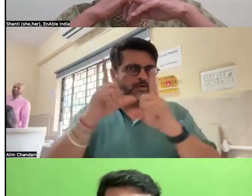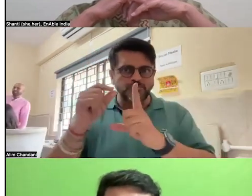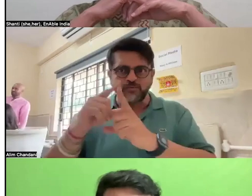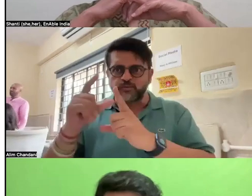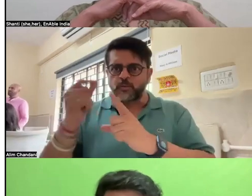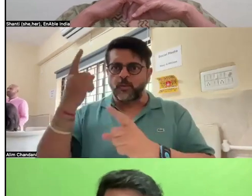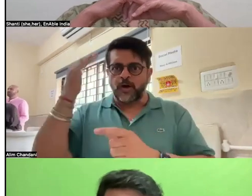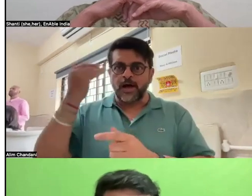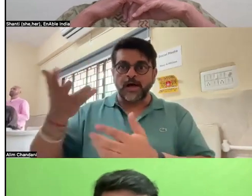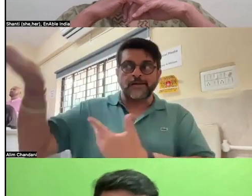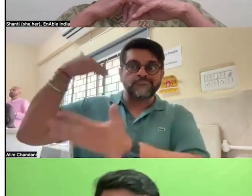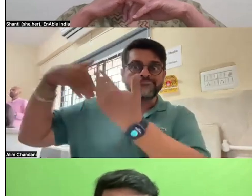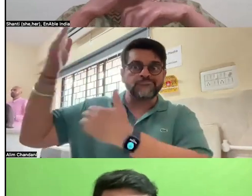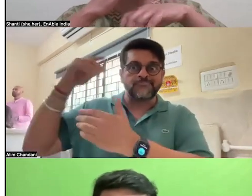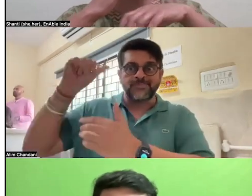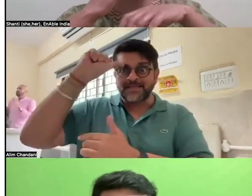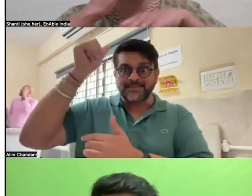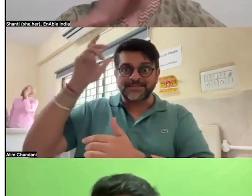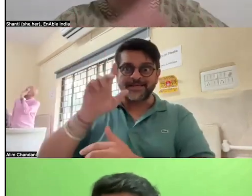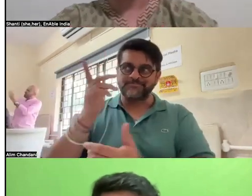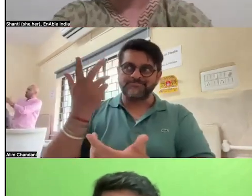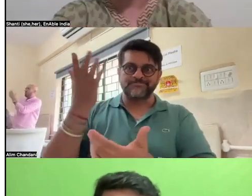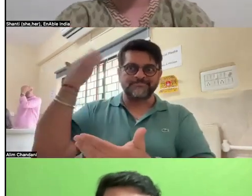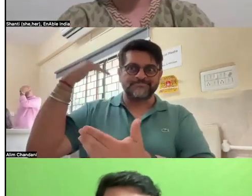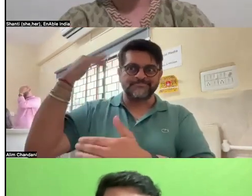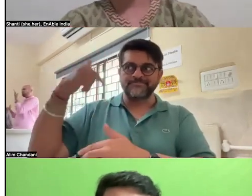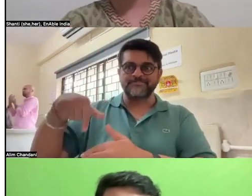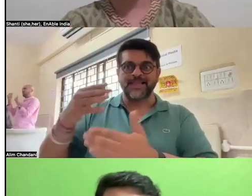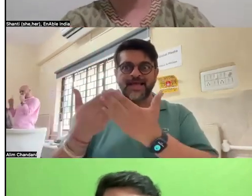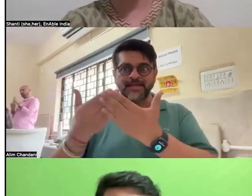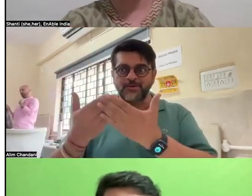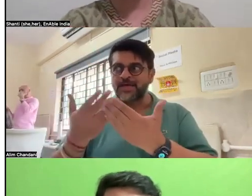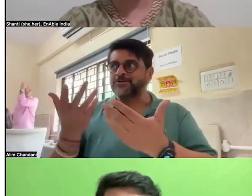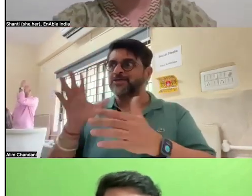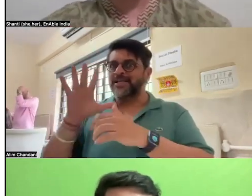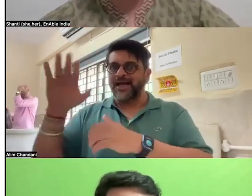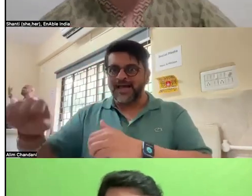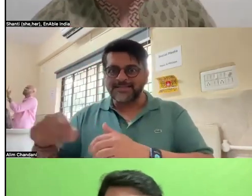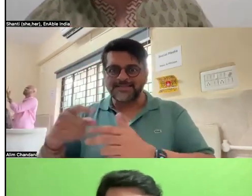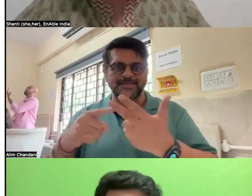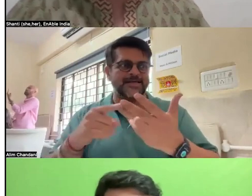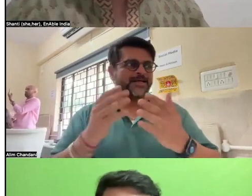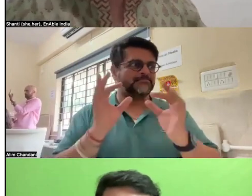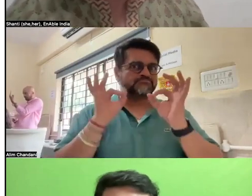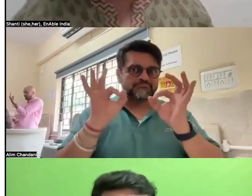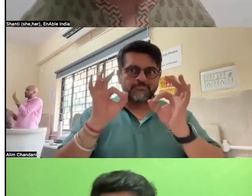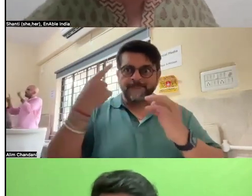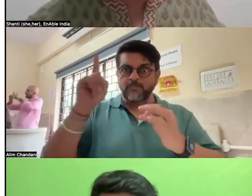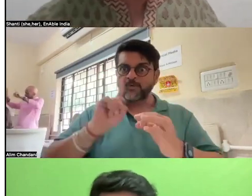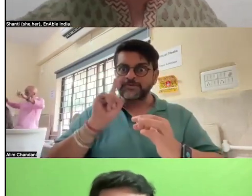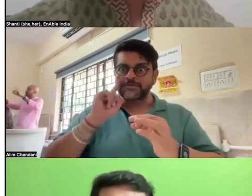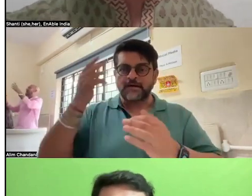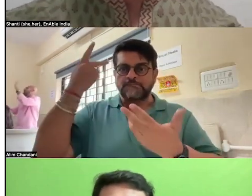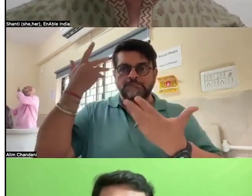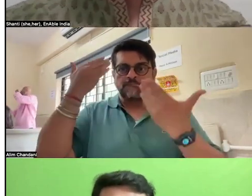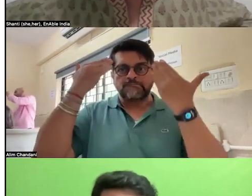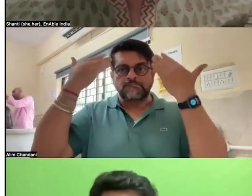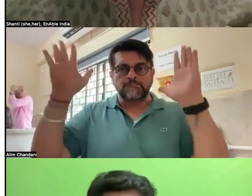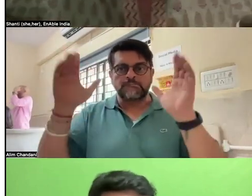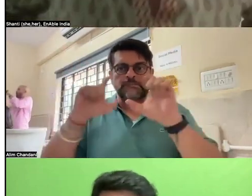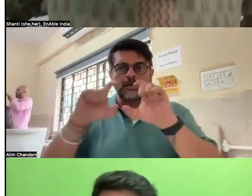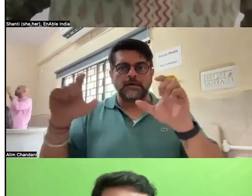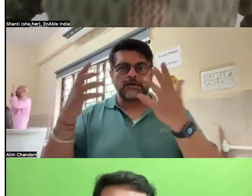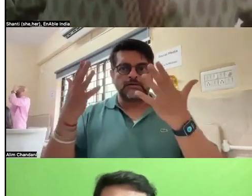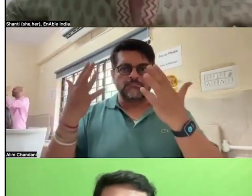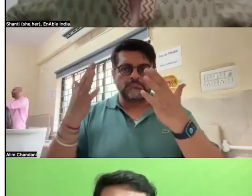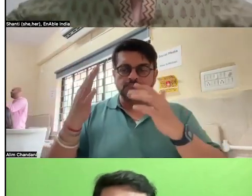your child is deaf. My parents, of course, were really panicking because that time in India, the educational system, the accessibility